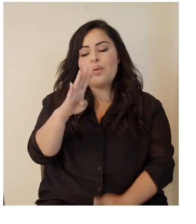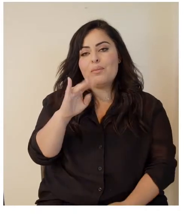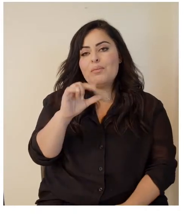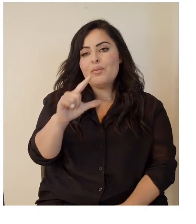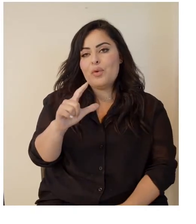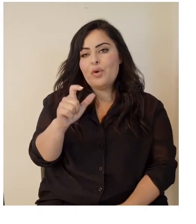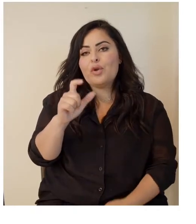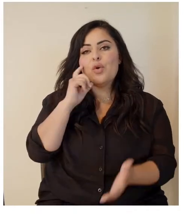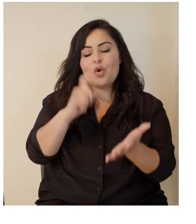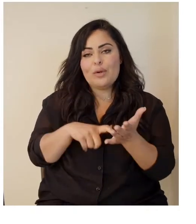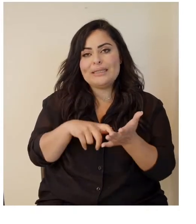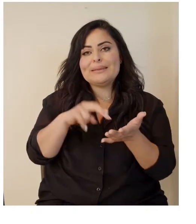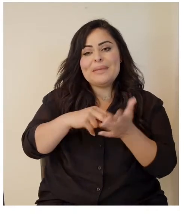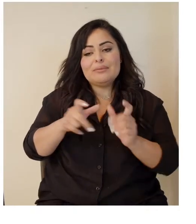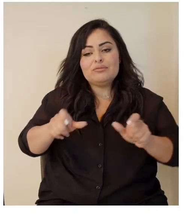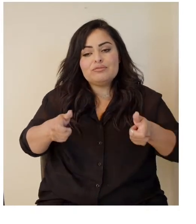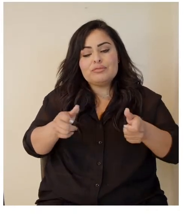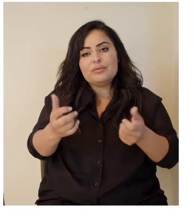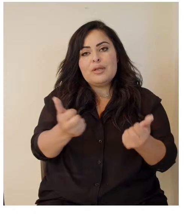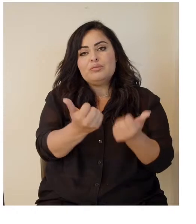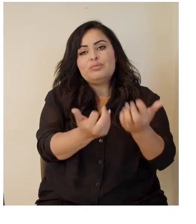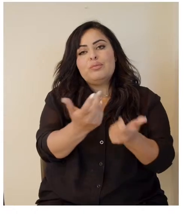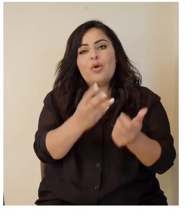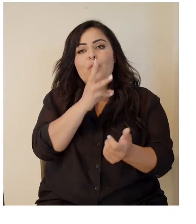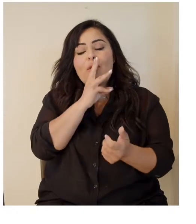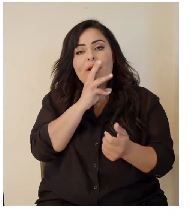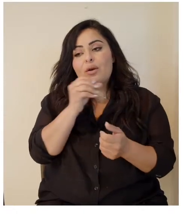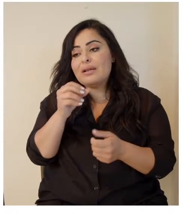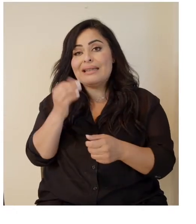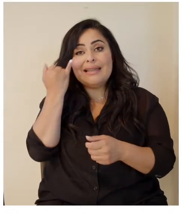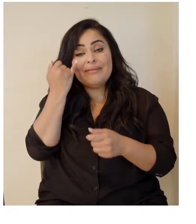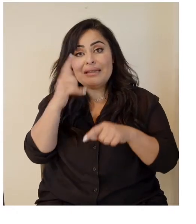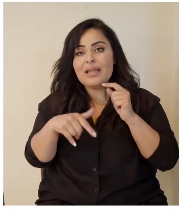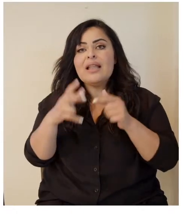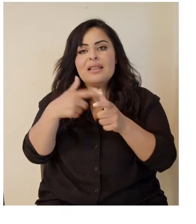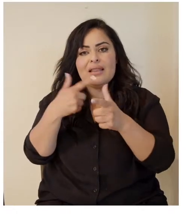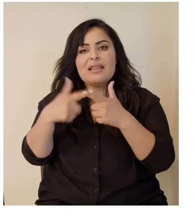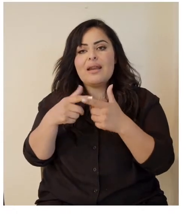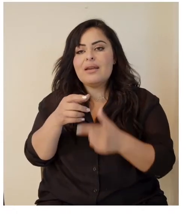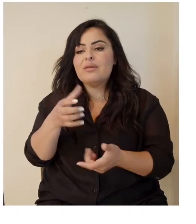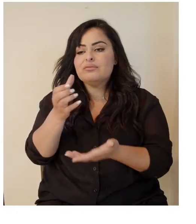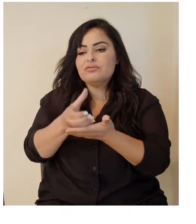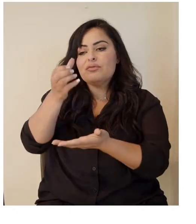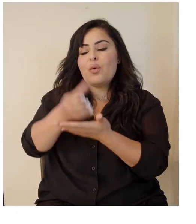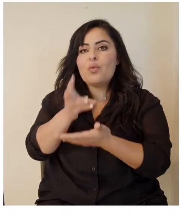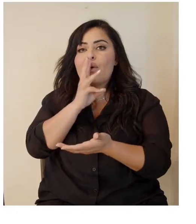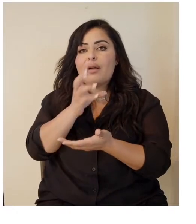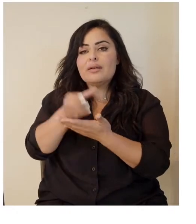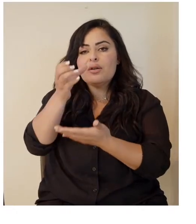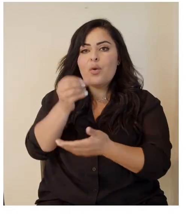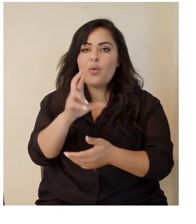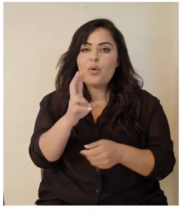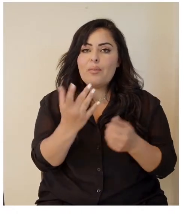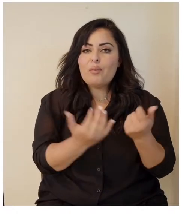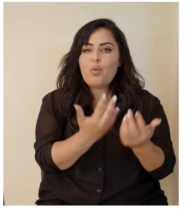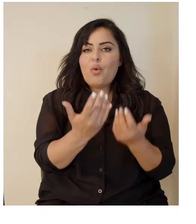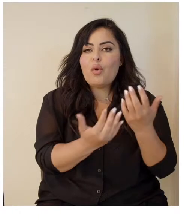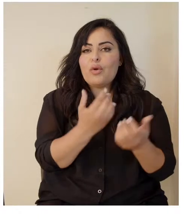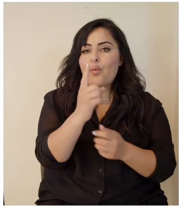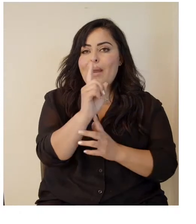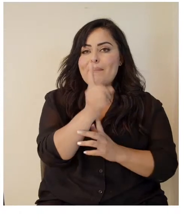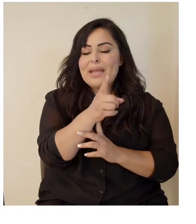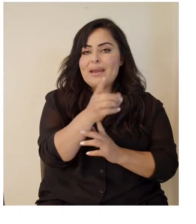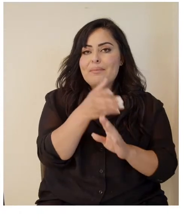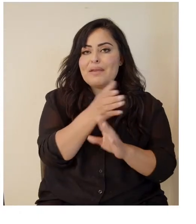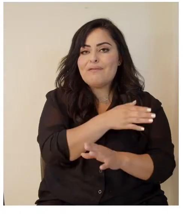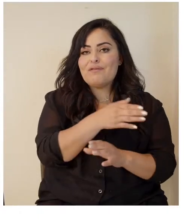in the affected area are advised to use bottled water or boil their tap water for at least 1 minute prior to using it for drinking,